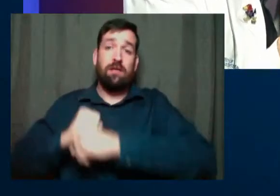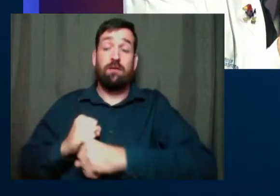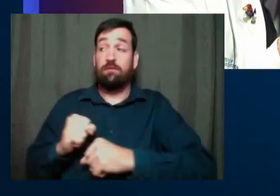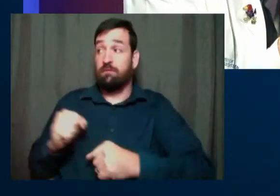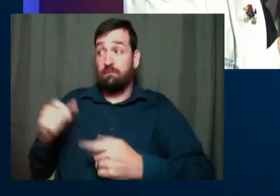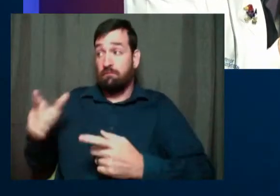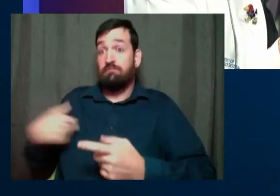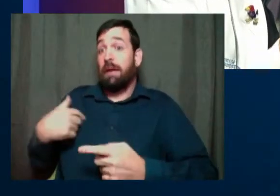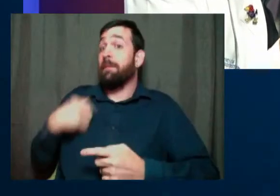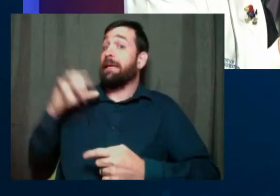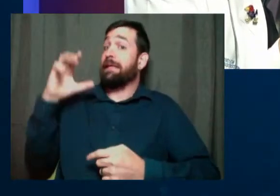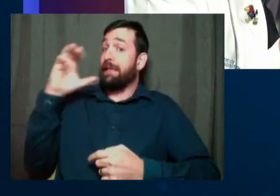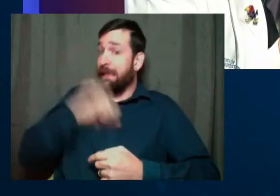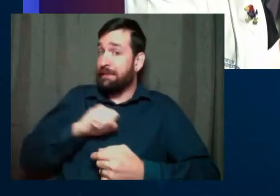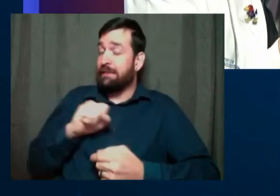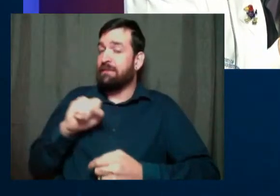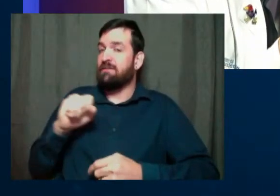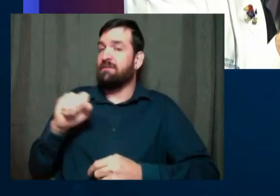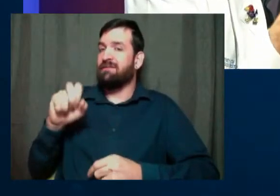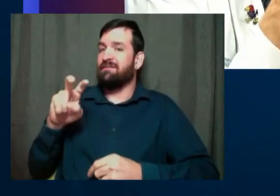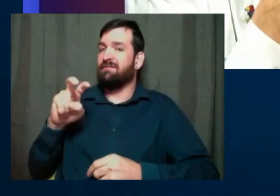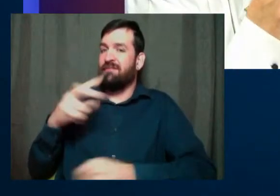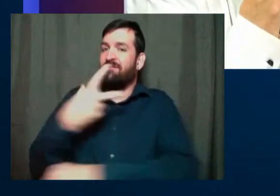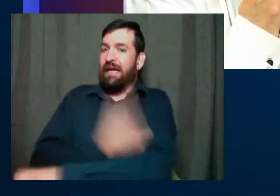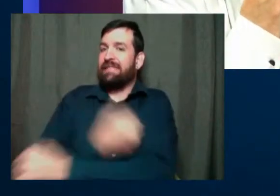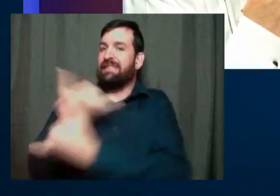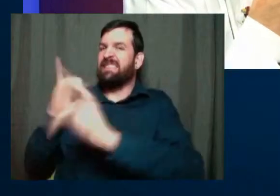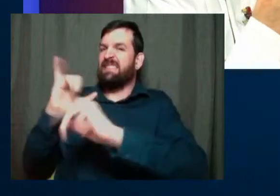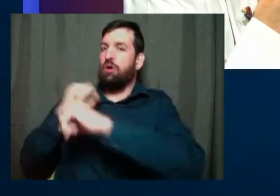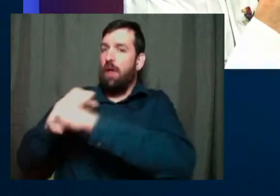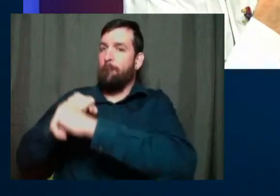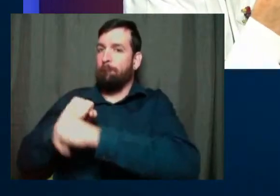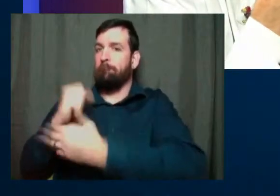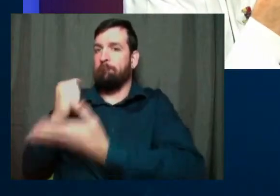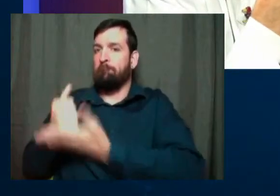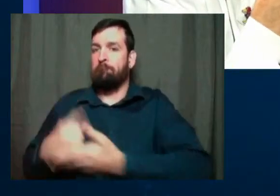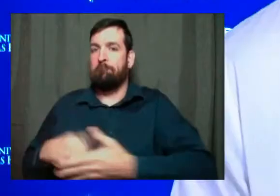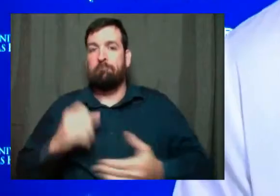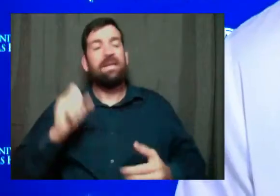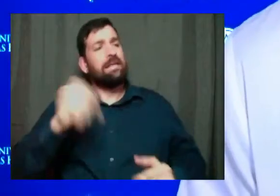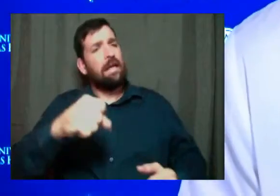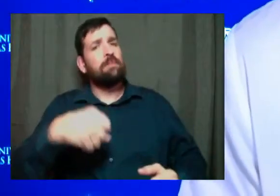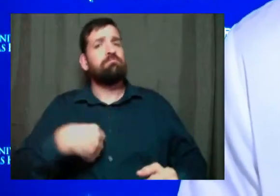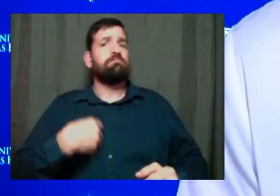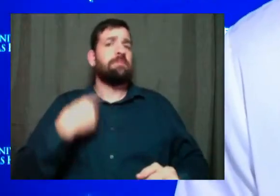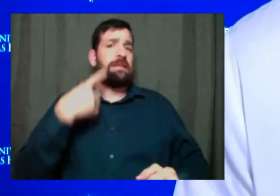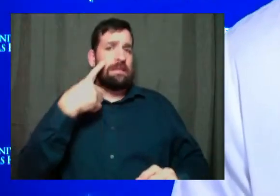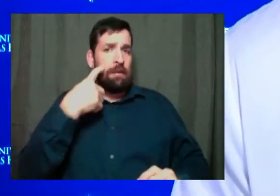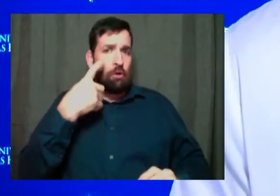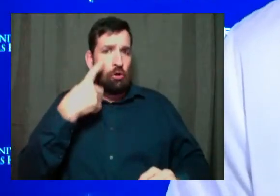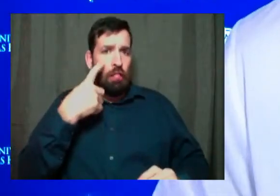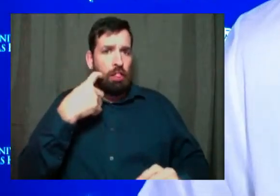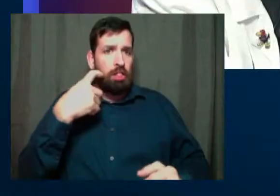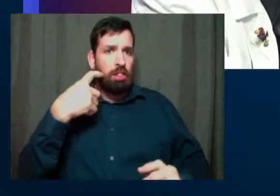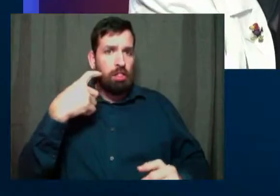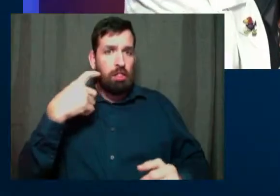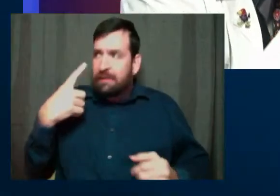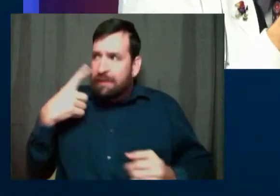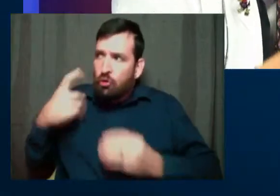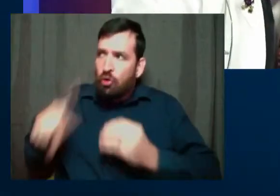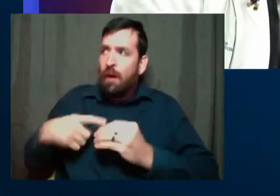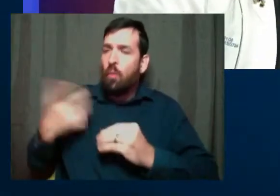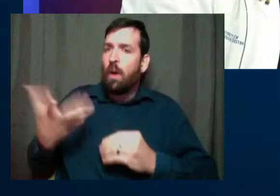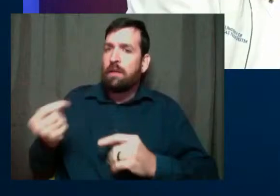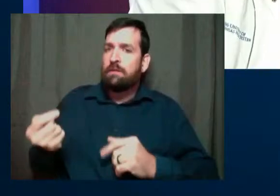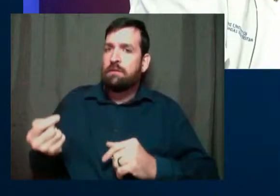that the vaccine is still going to help us even against the Omicron variant. Yeah, again, I'm skeptical, and I would like, and I'm Which one are you skeptical about? I'm skeptical that